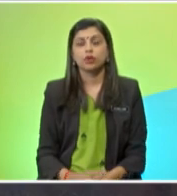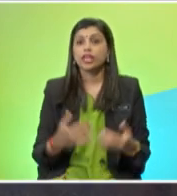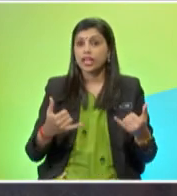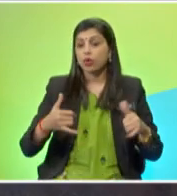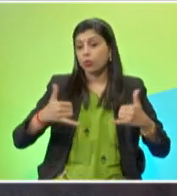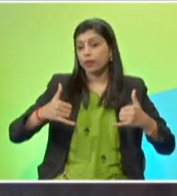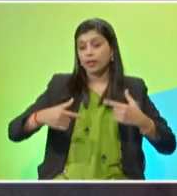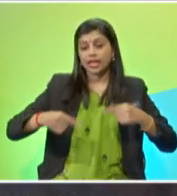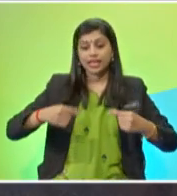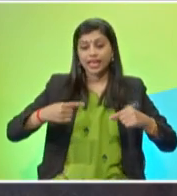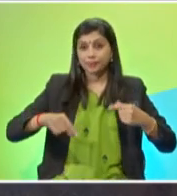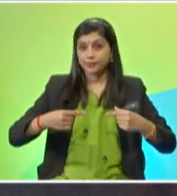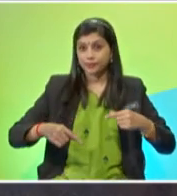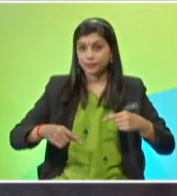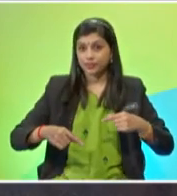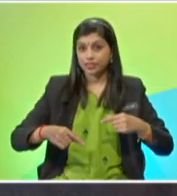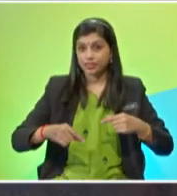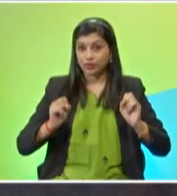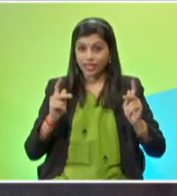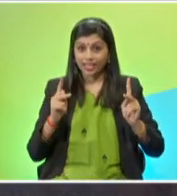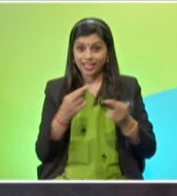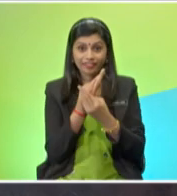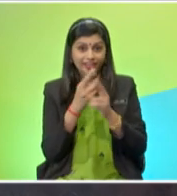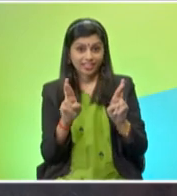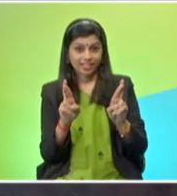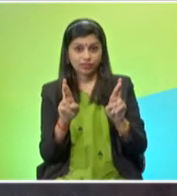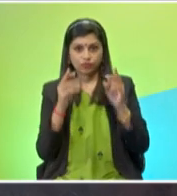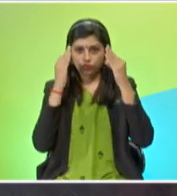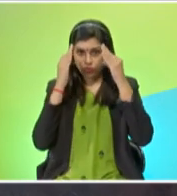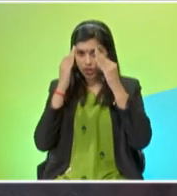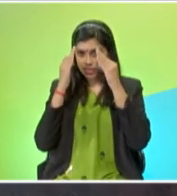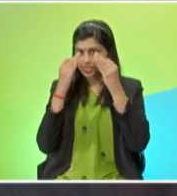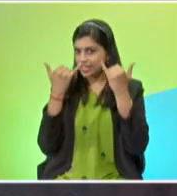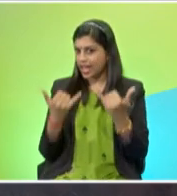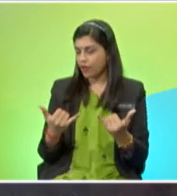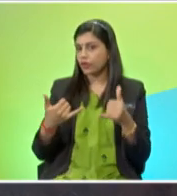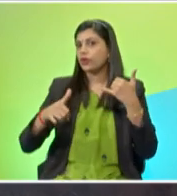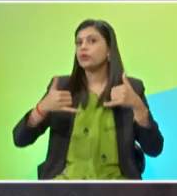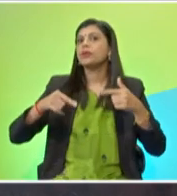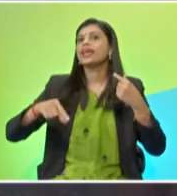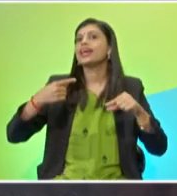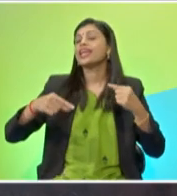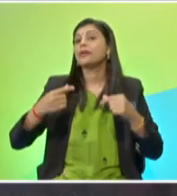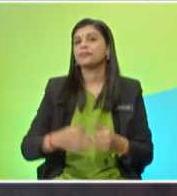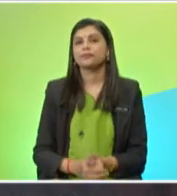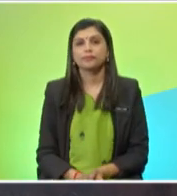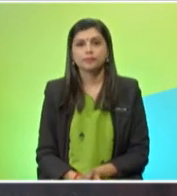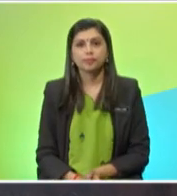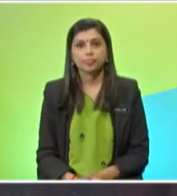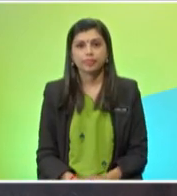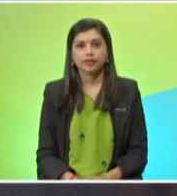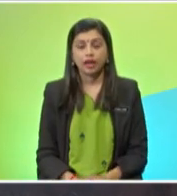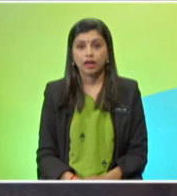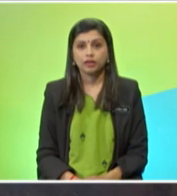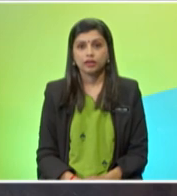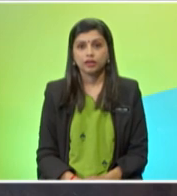game. Oh, we have a game. So pupils at home, please pay attention because we're going to play a game now. And also, is it a guessing game? Yes,